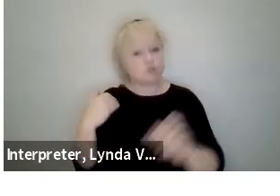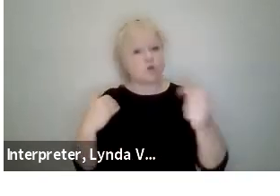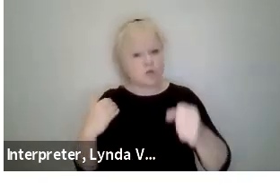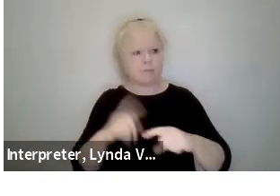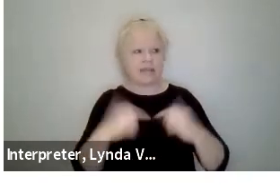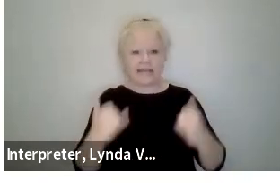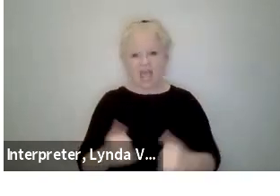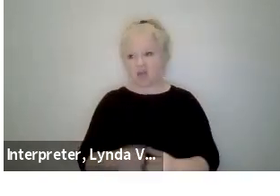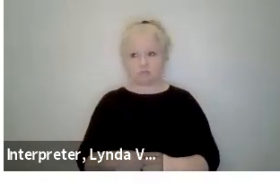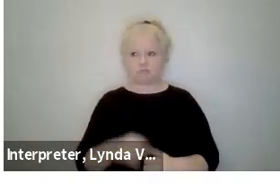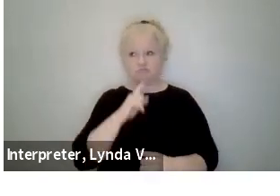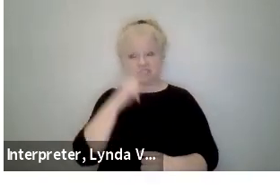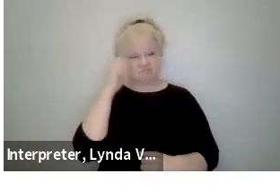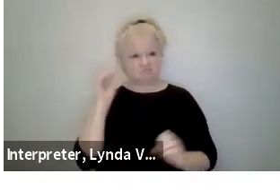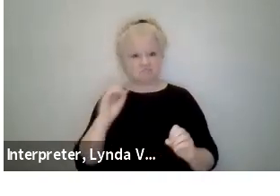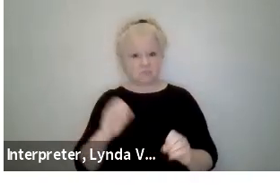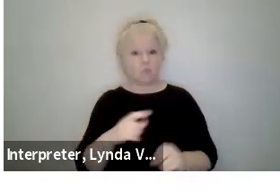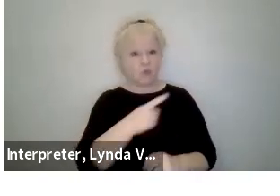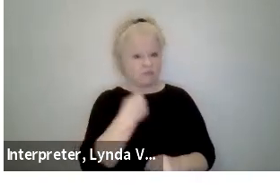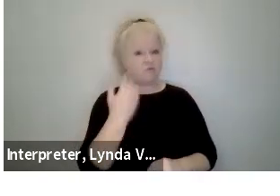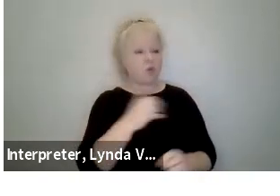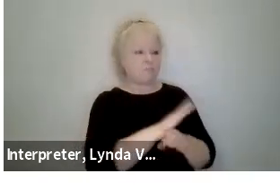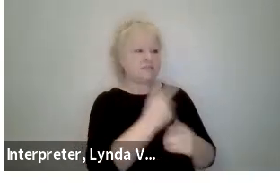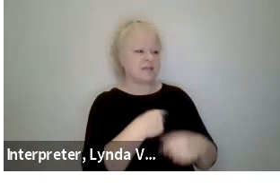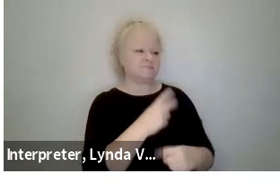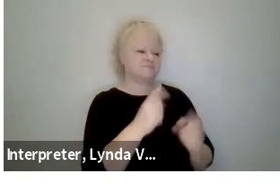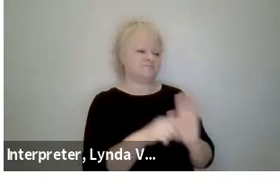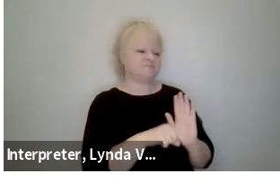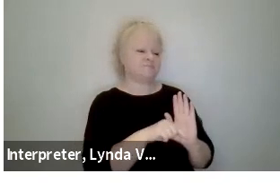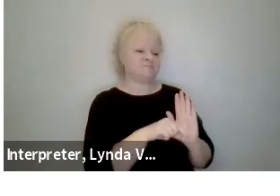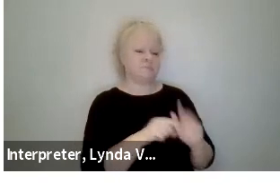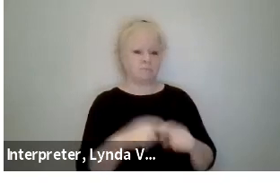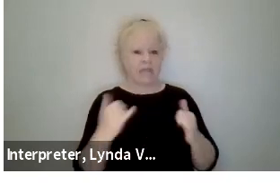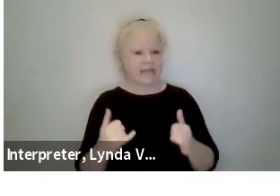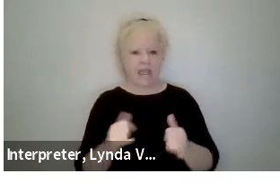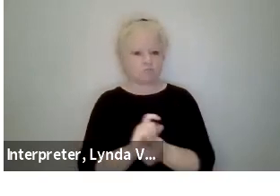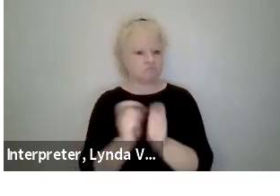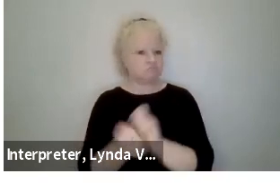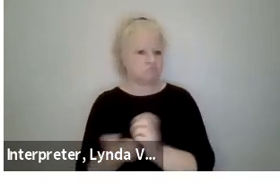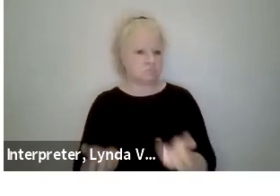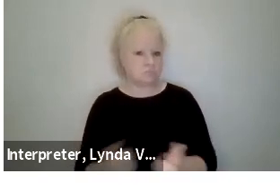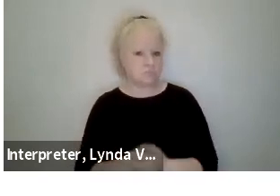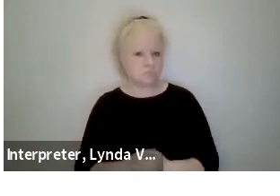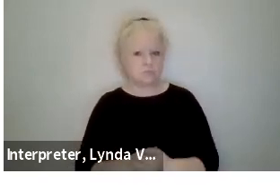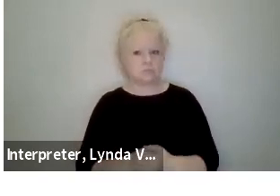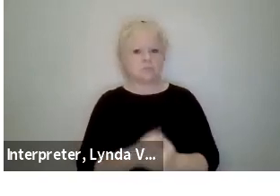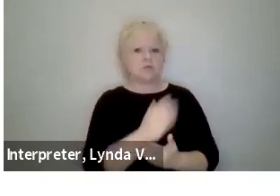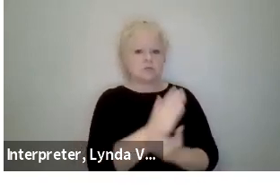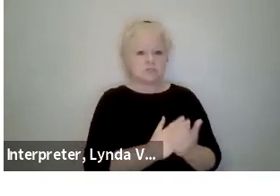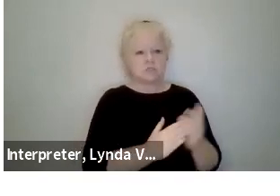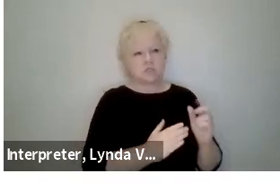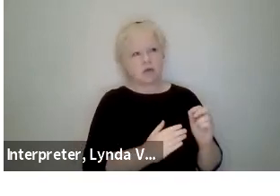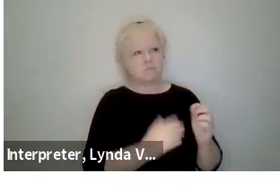be honest. We had people telling us that. So there isn't a particular sector that has said no. I would say